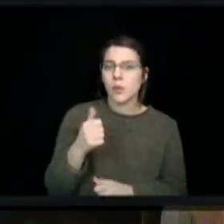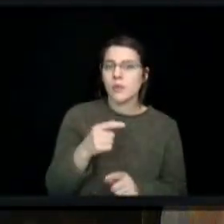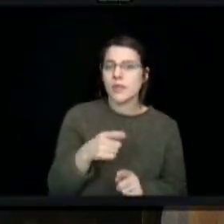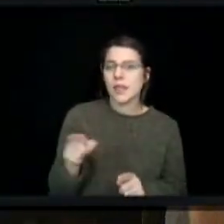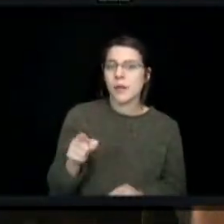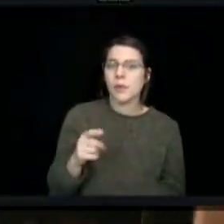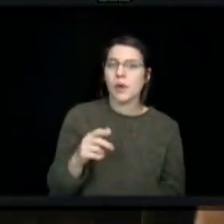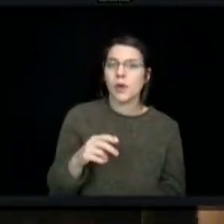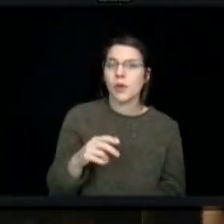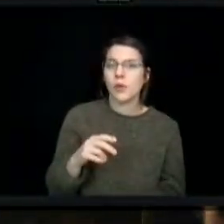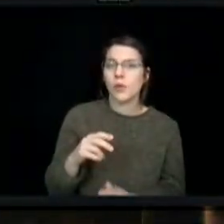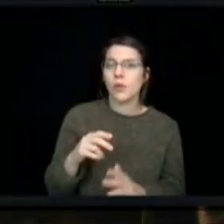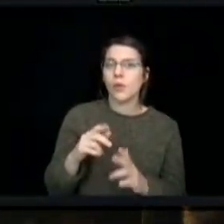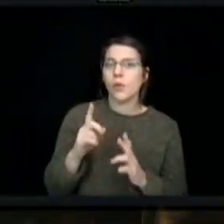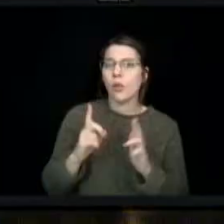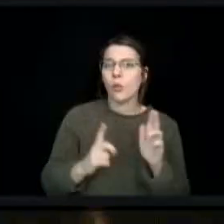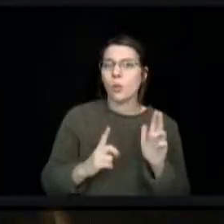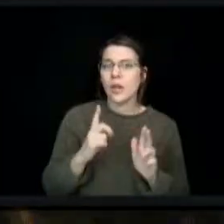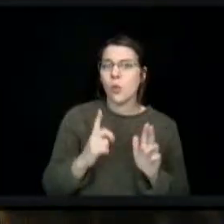Yep.